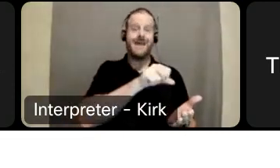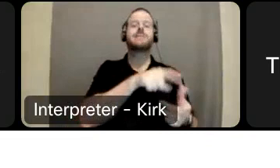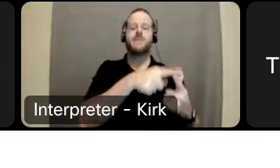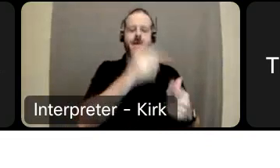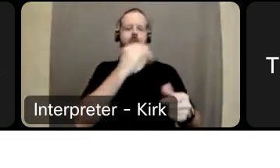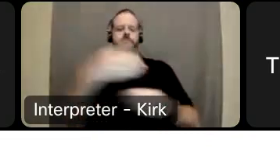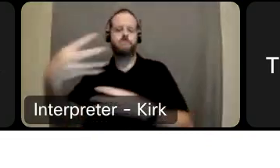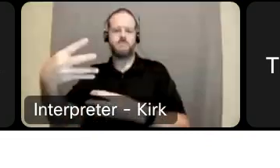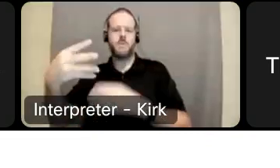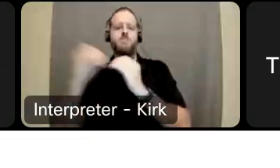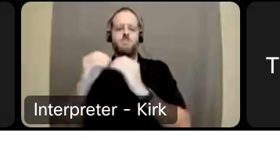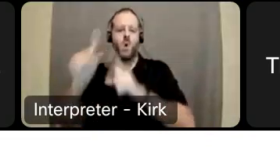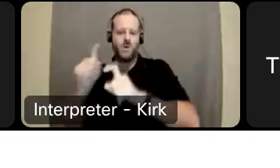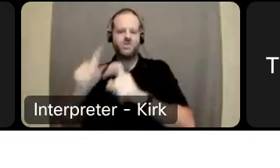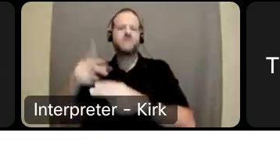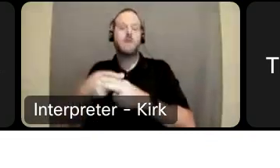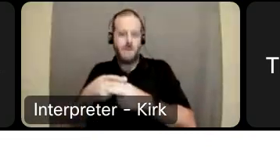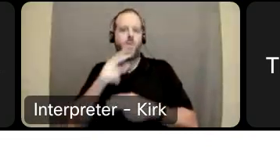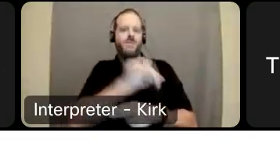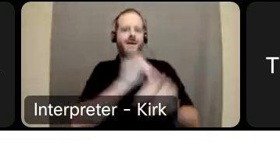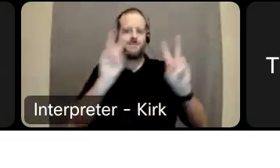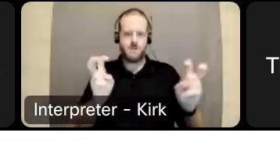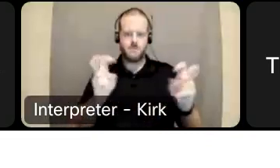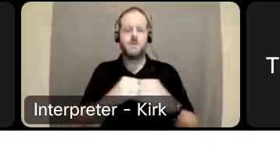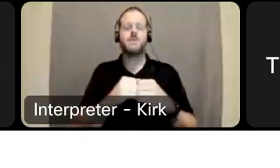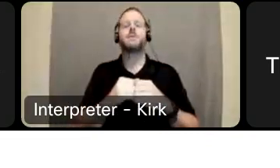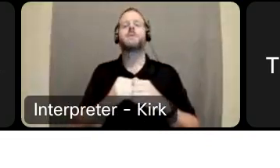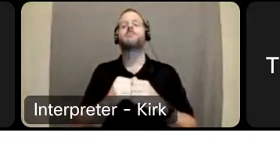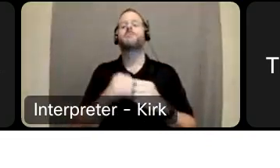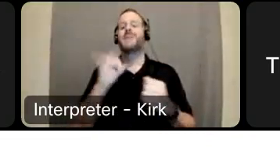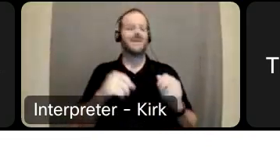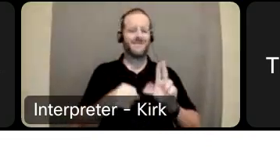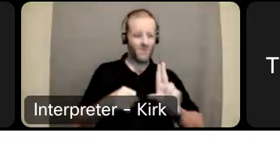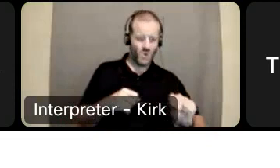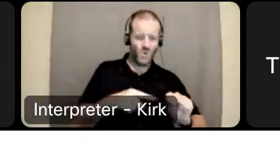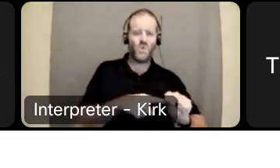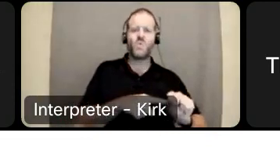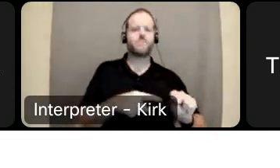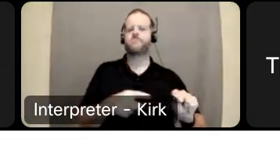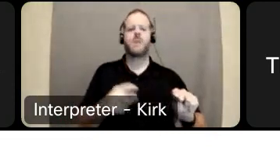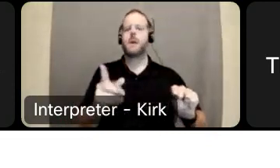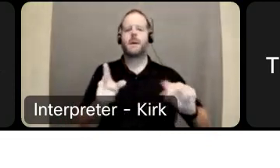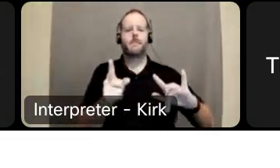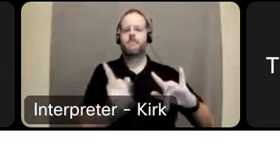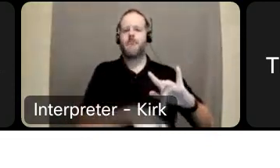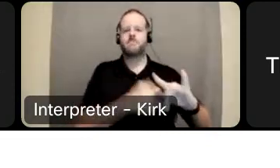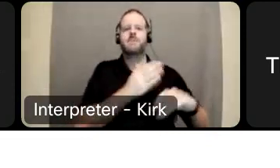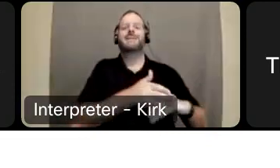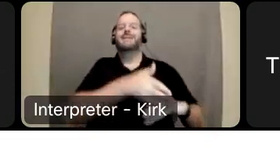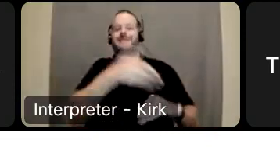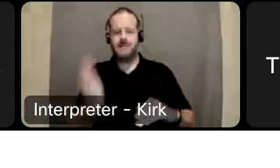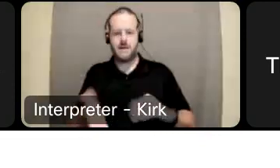more about that, collect those pieces of information. If something doesn't apply, know the student does not have vocabulary goals, let's